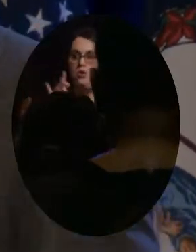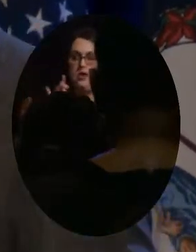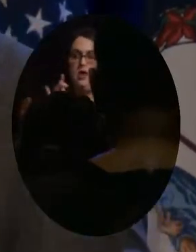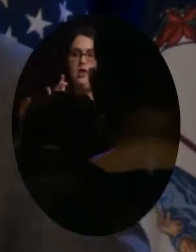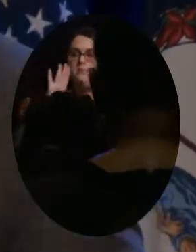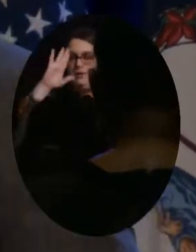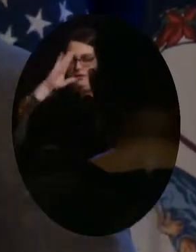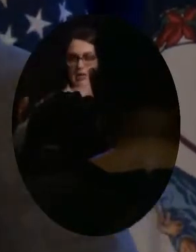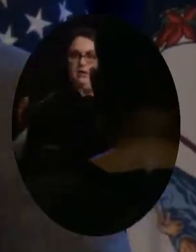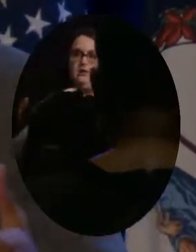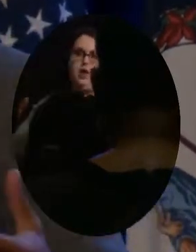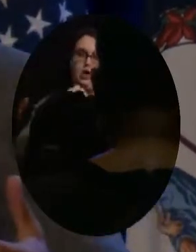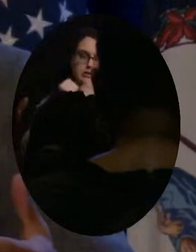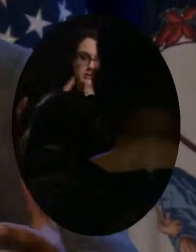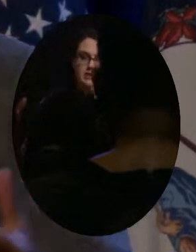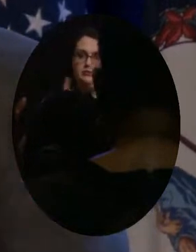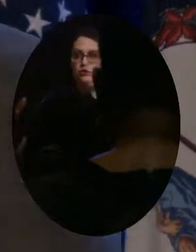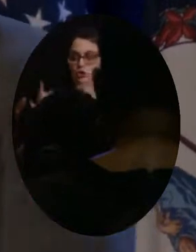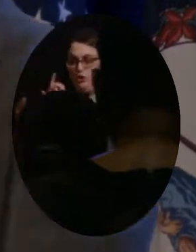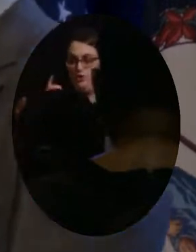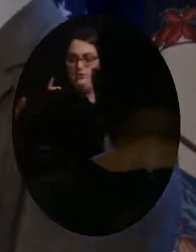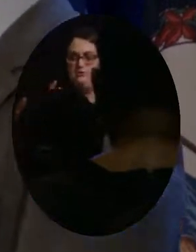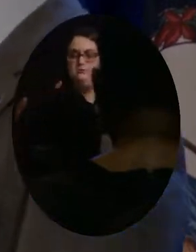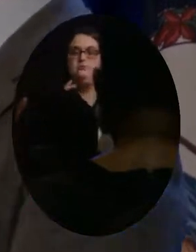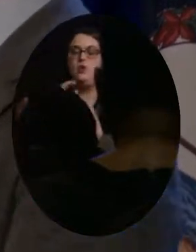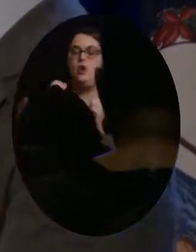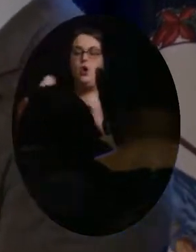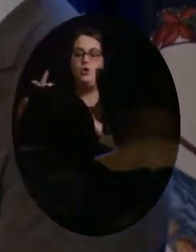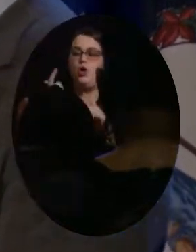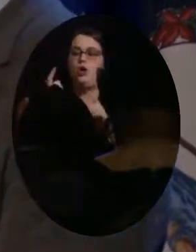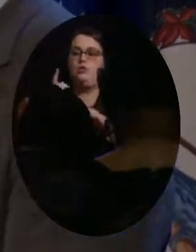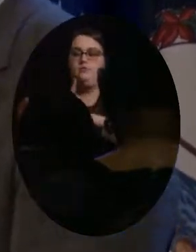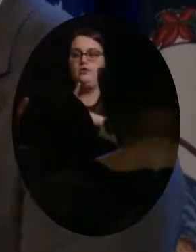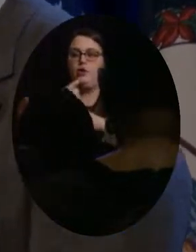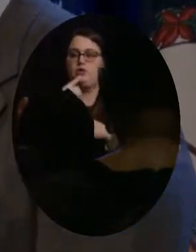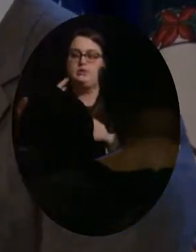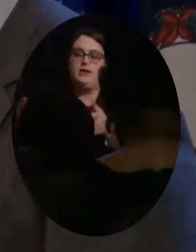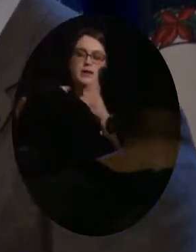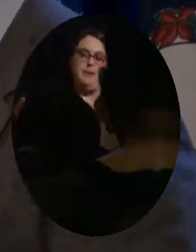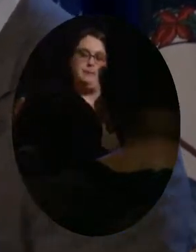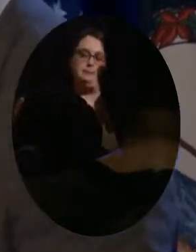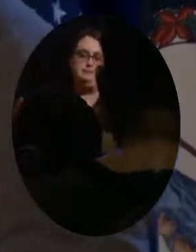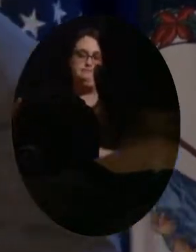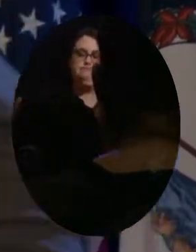matchless Son, our Savior, Jesus Christ, and all of God's creation said, amen. Amen.